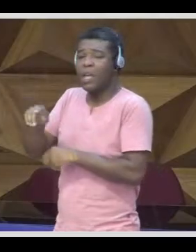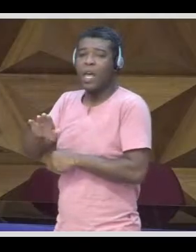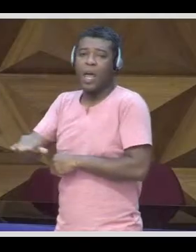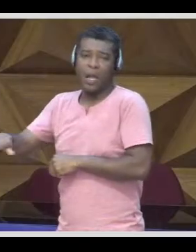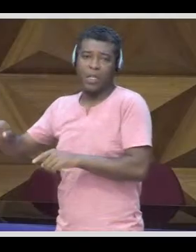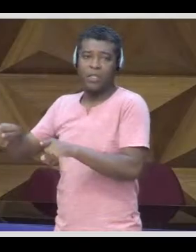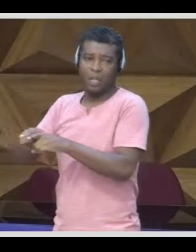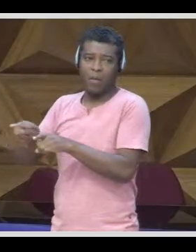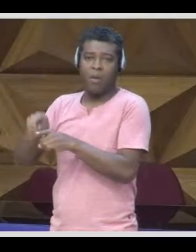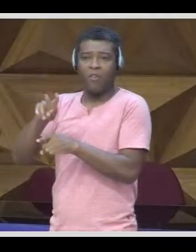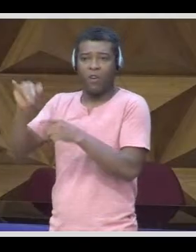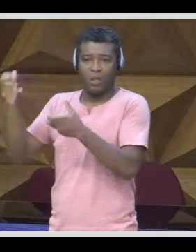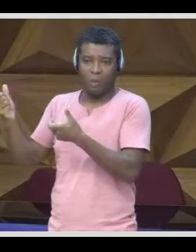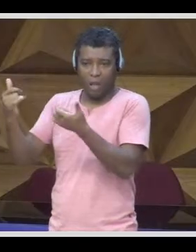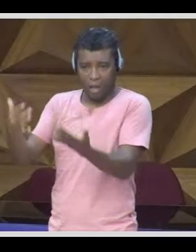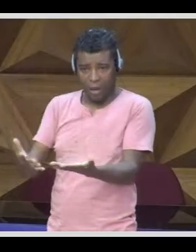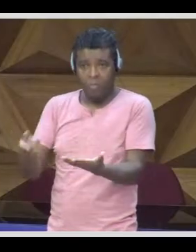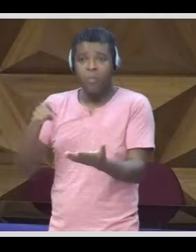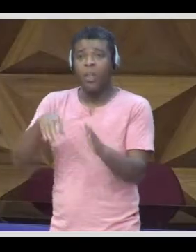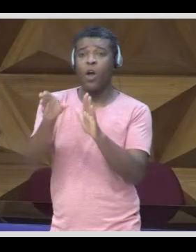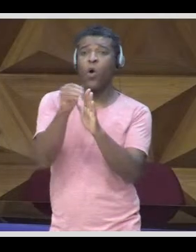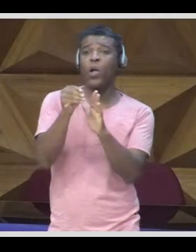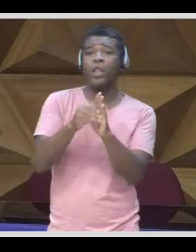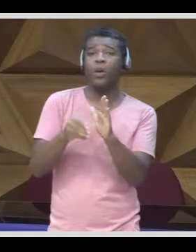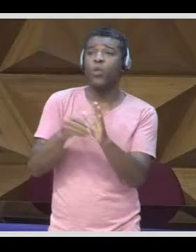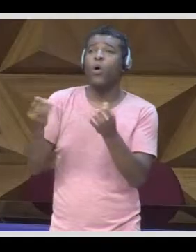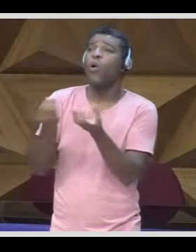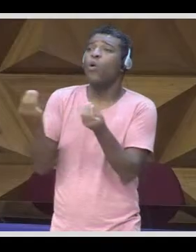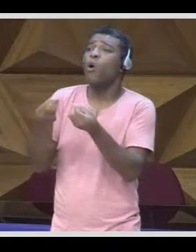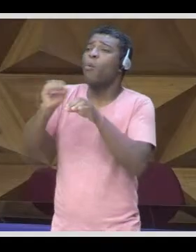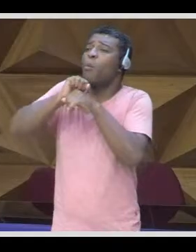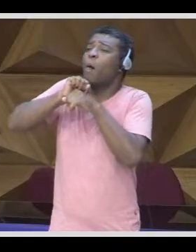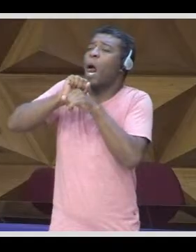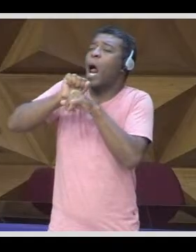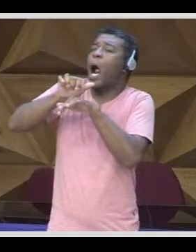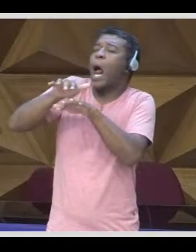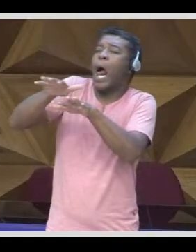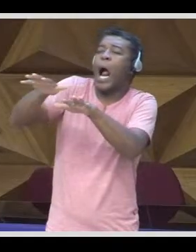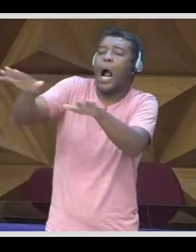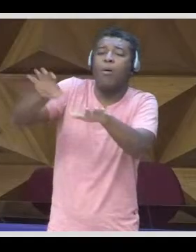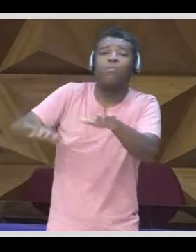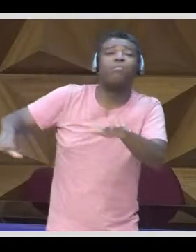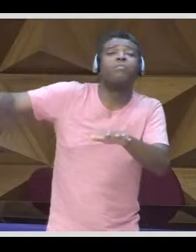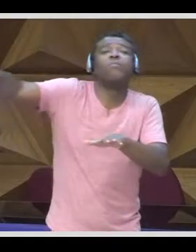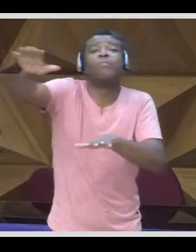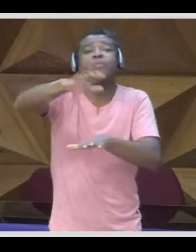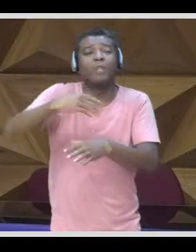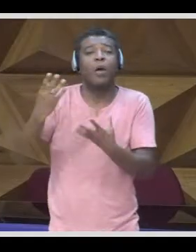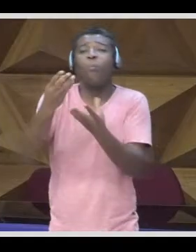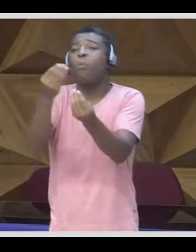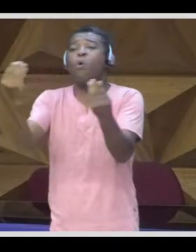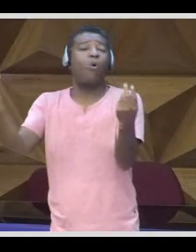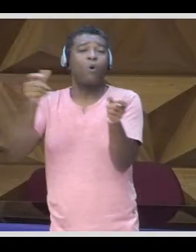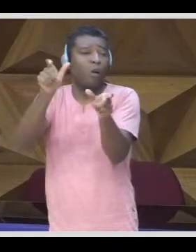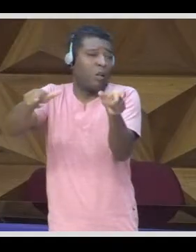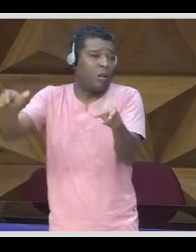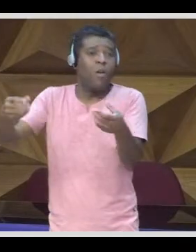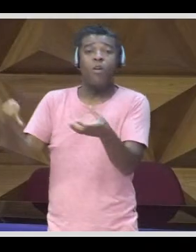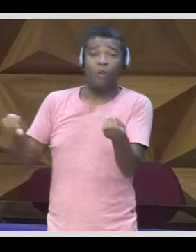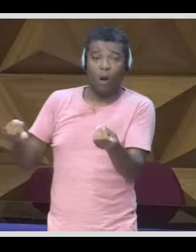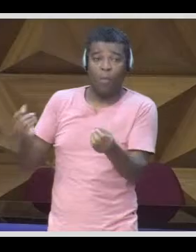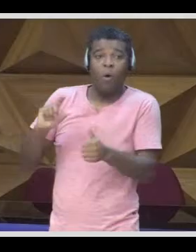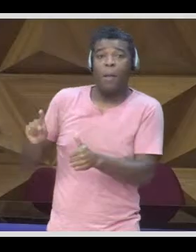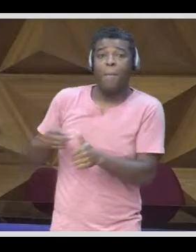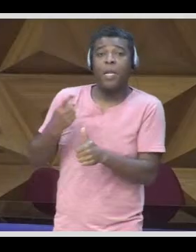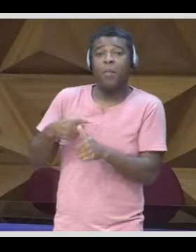behind what I'm doing is that you need to capture individual and collective behavior patterns that affect or drive